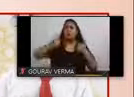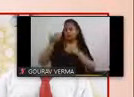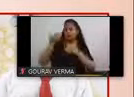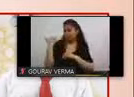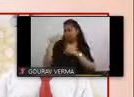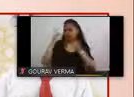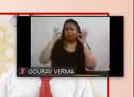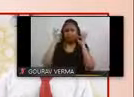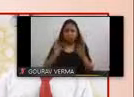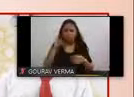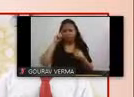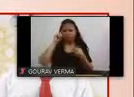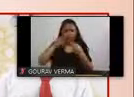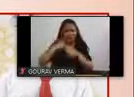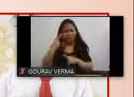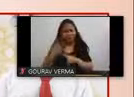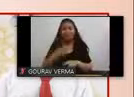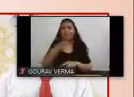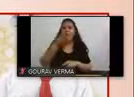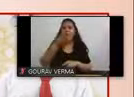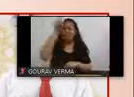was also born